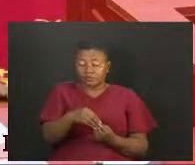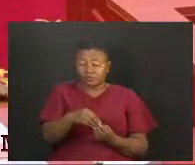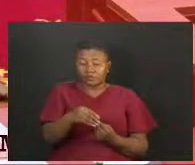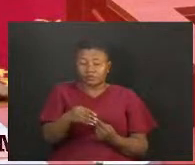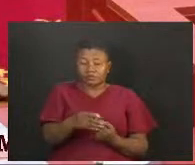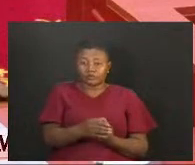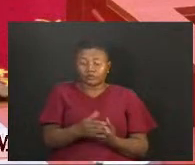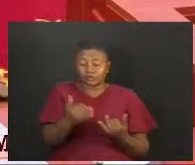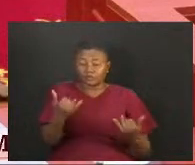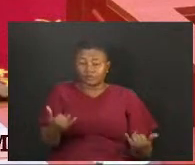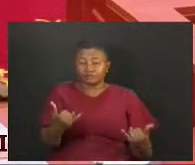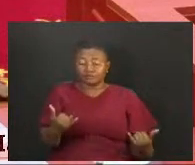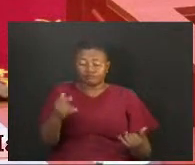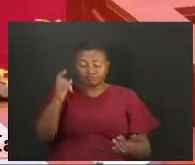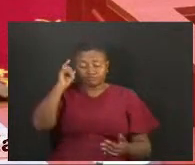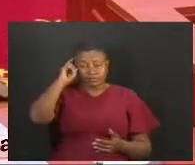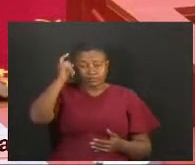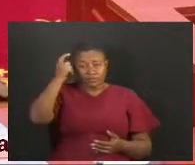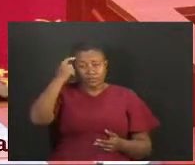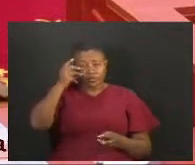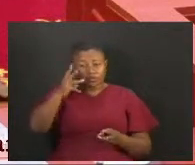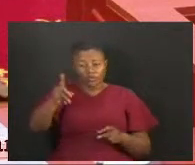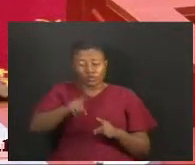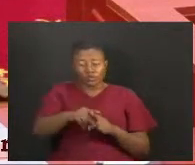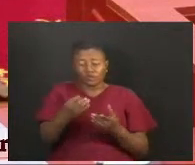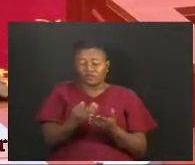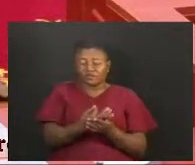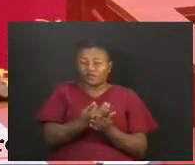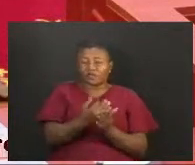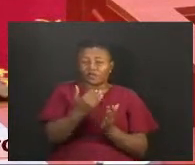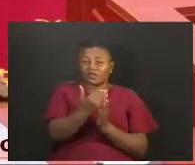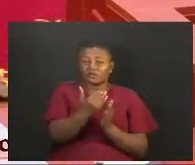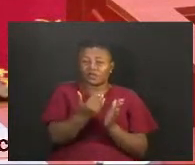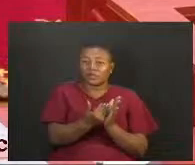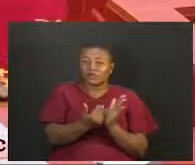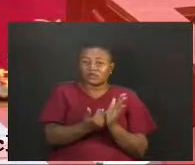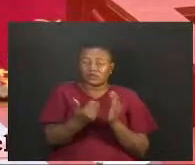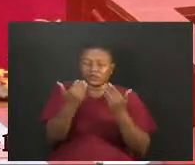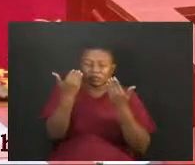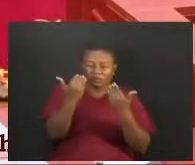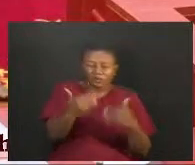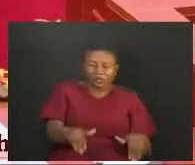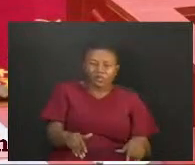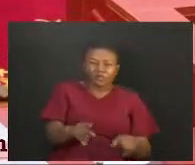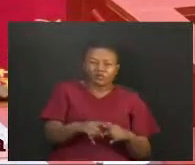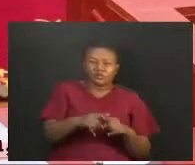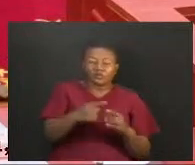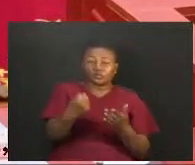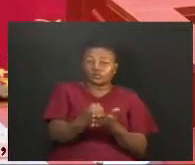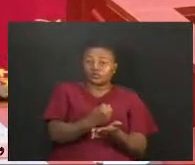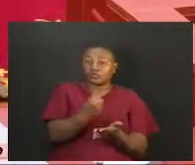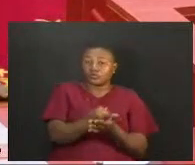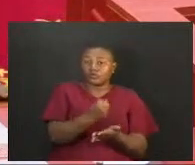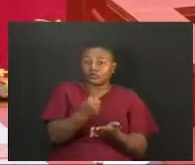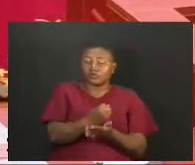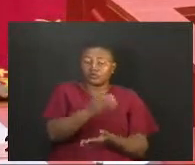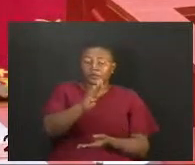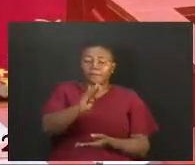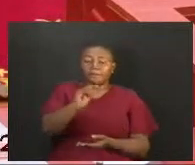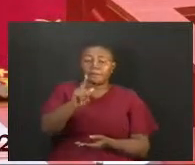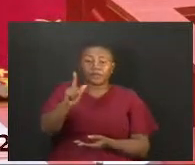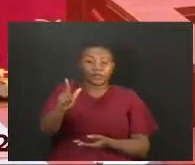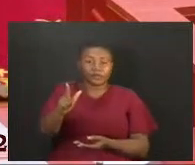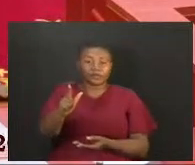Speaker, the government option to finance the budget is limited to only Treasury bill market following the debt restructuring